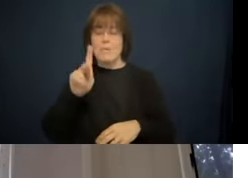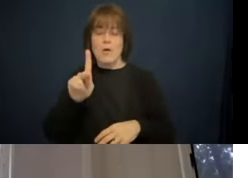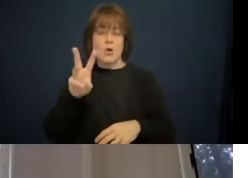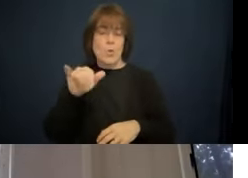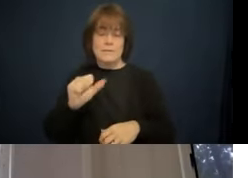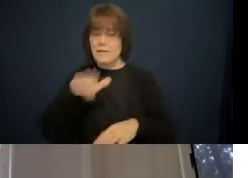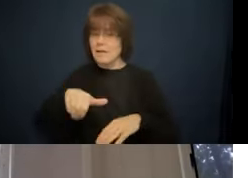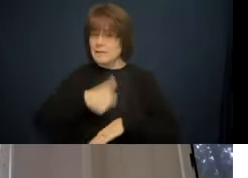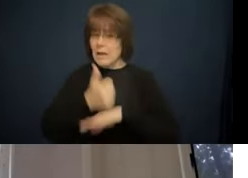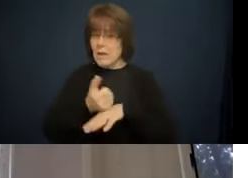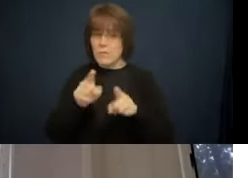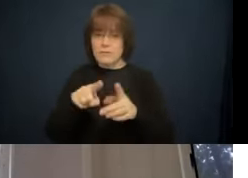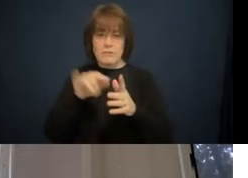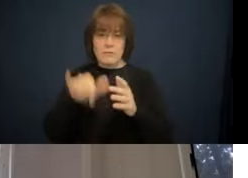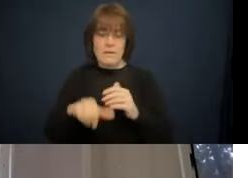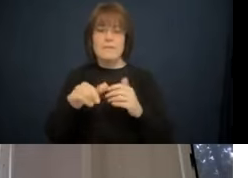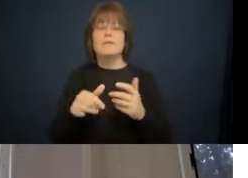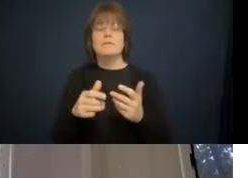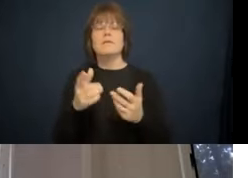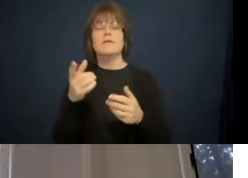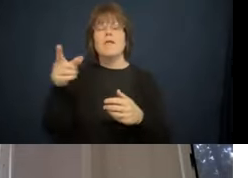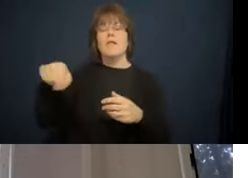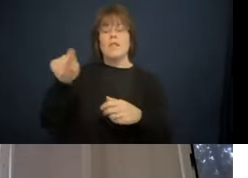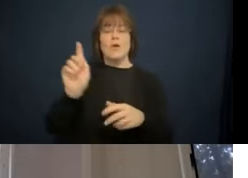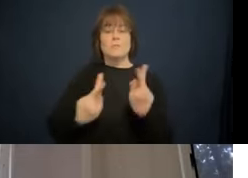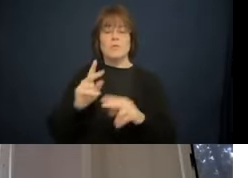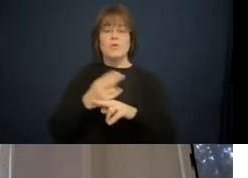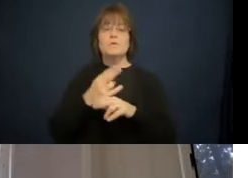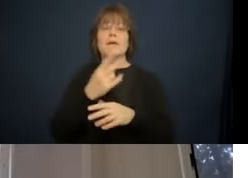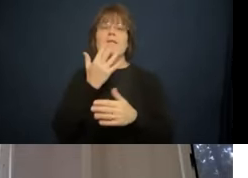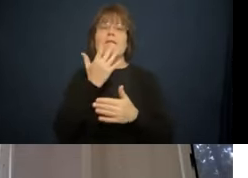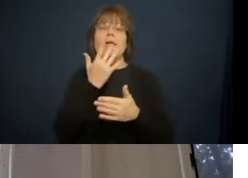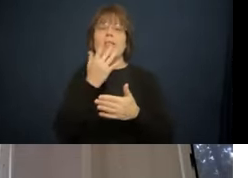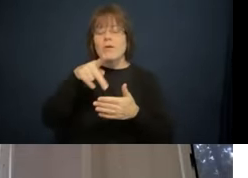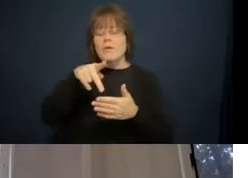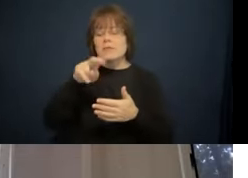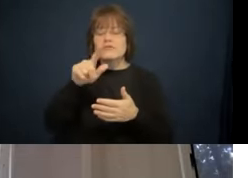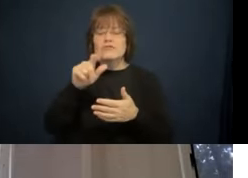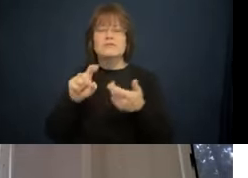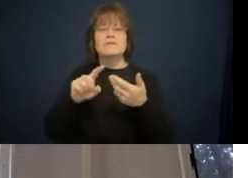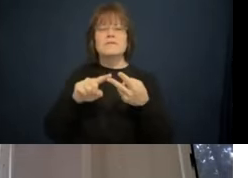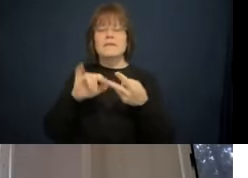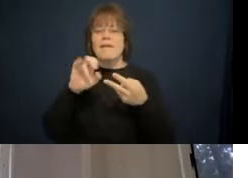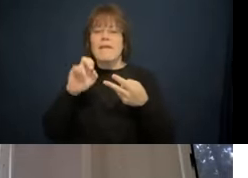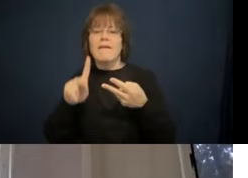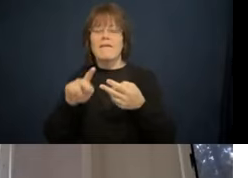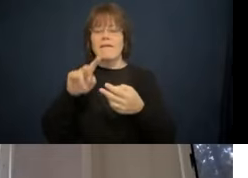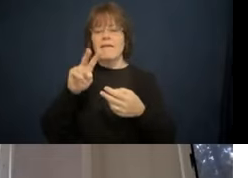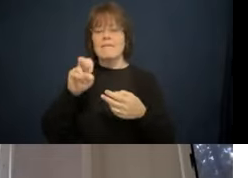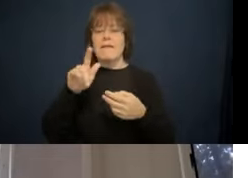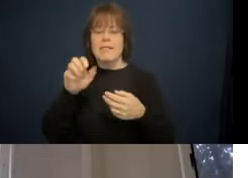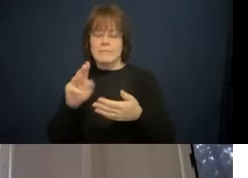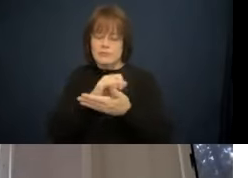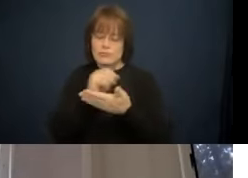existence when they started, and they were using basic colored pencils and India ink and vellum to draft maps by